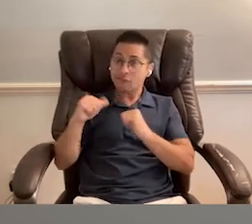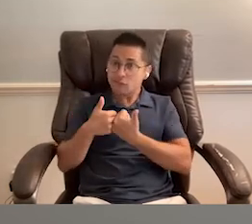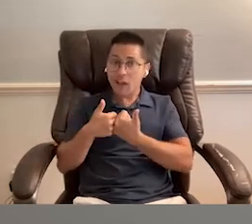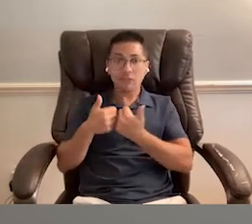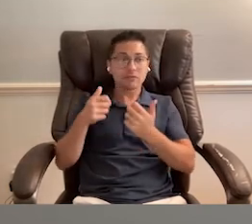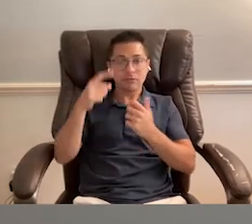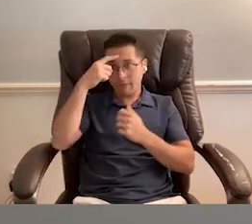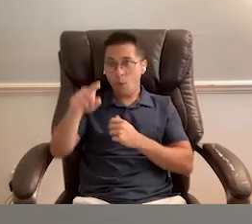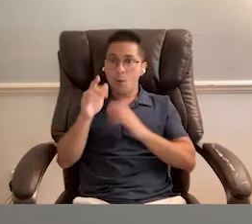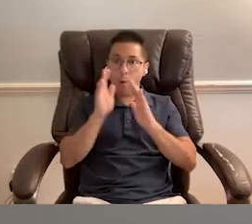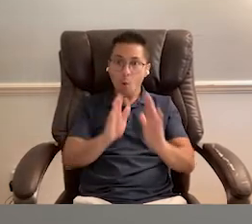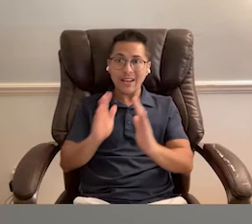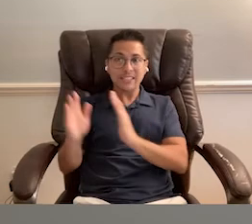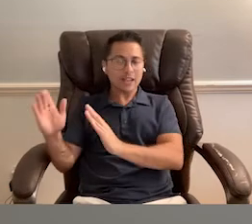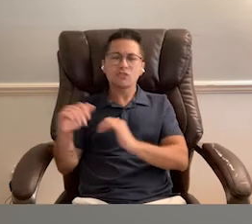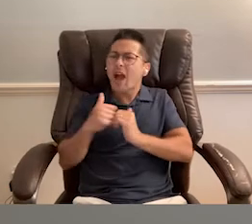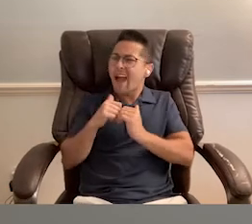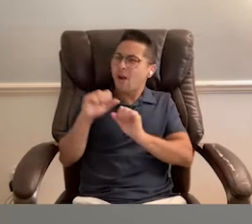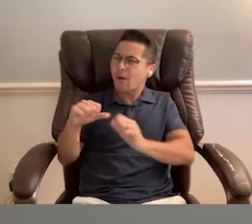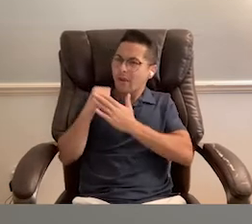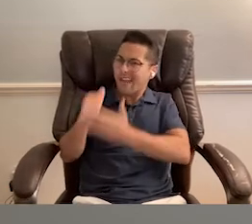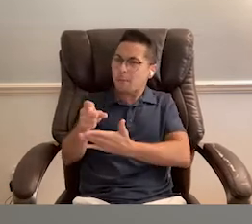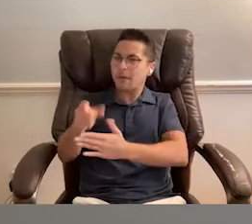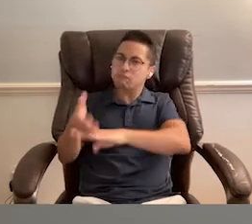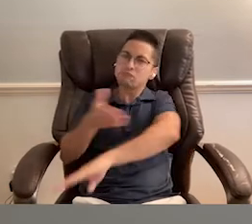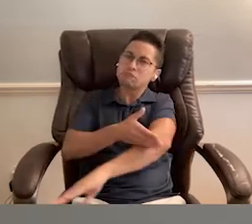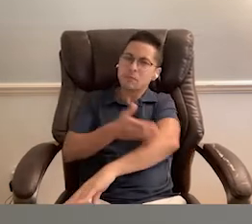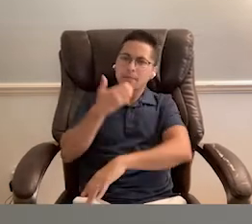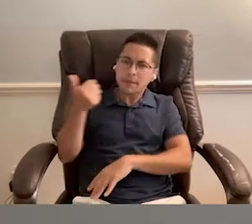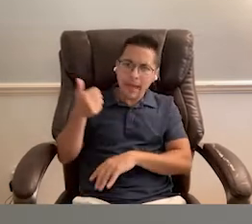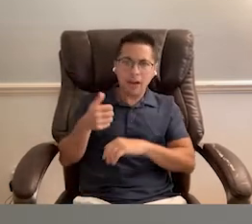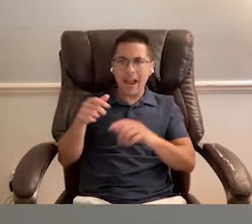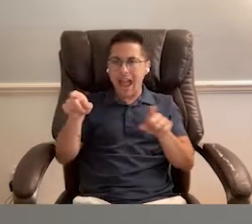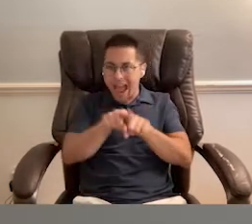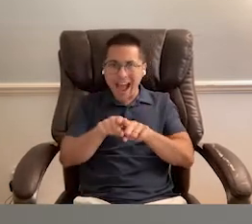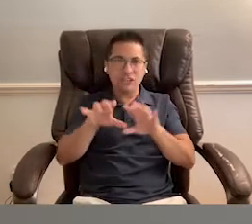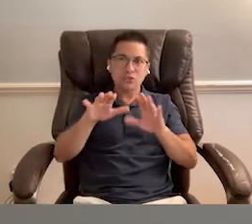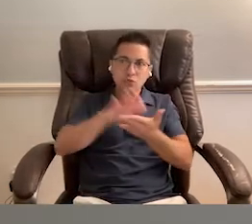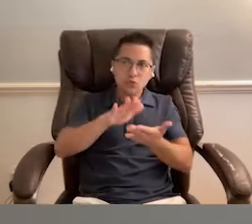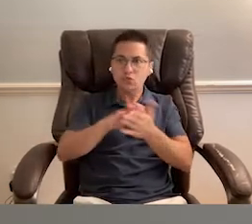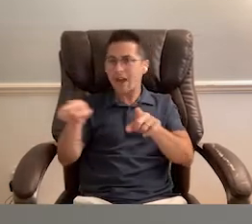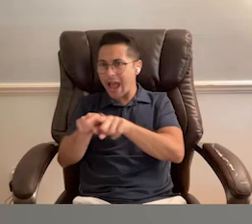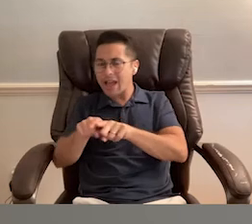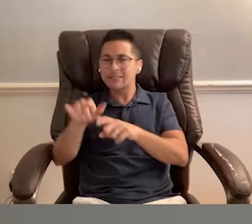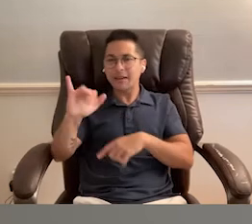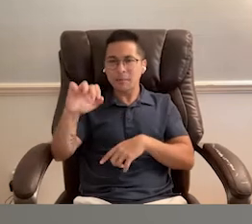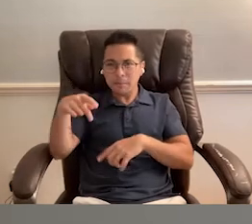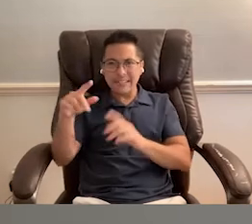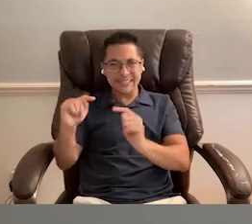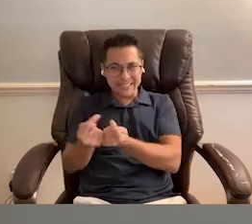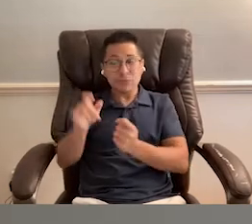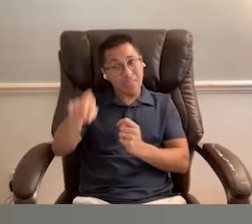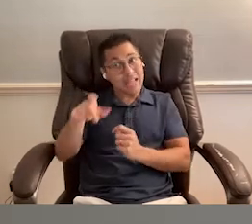it comes to organization. So how can we help him get better as a school, as an IEP team? You get what I'm saying? So that still